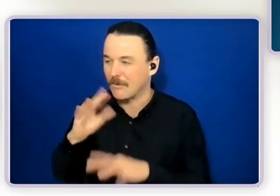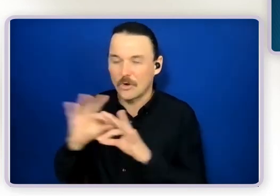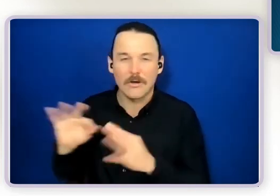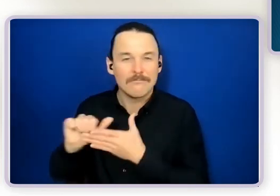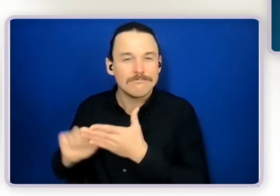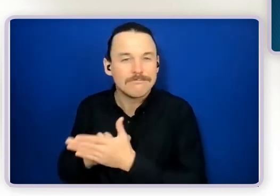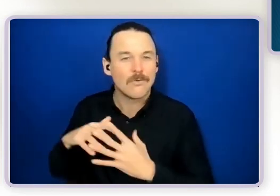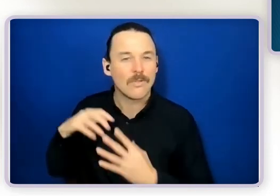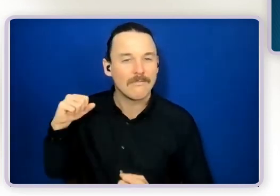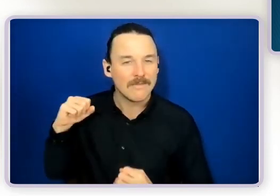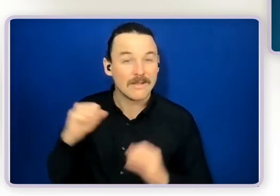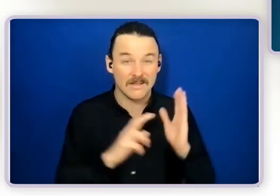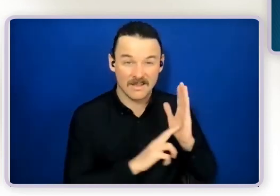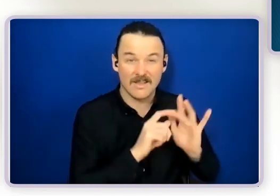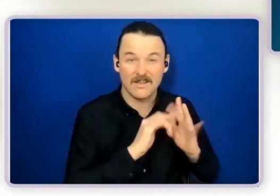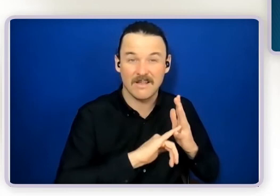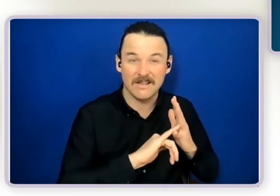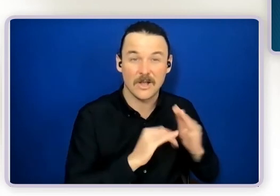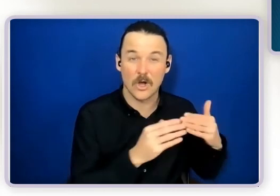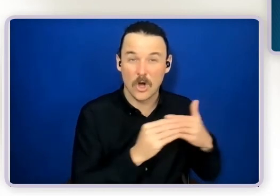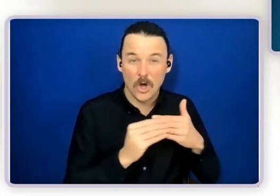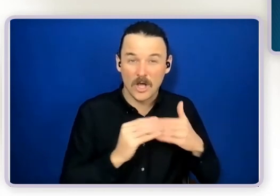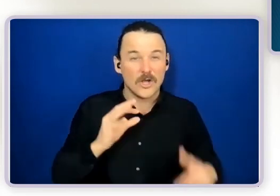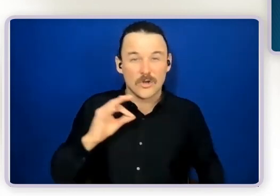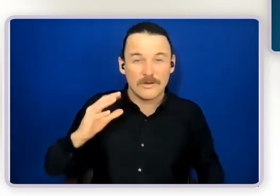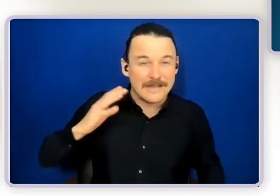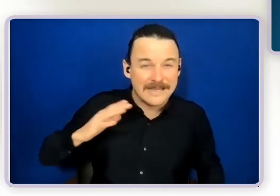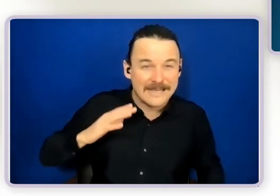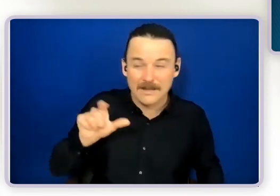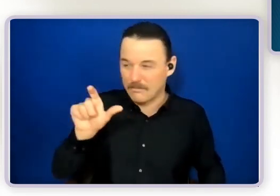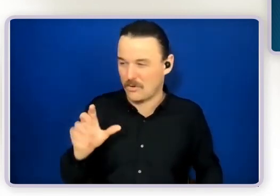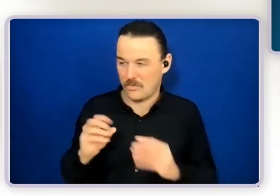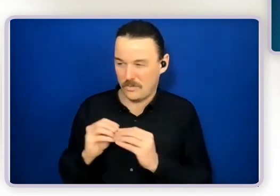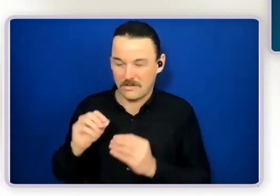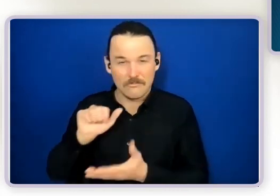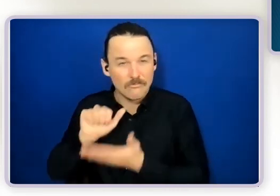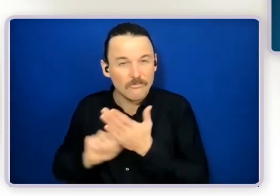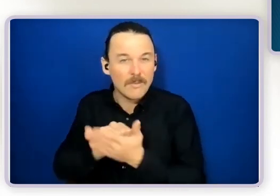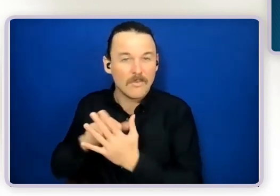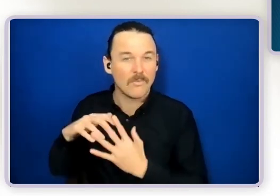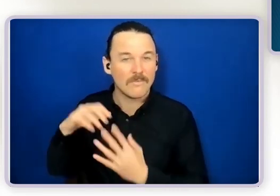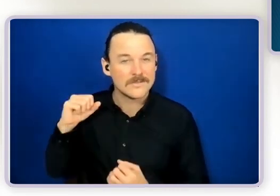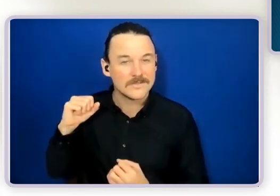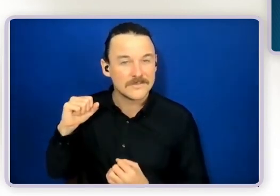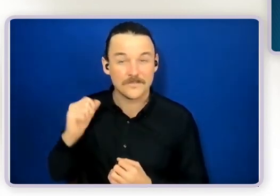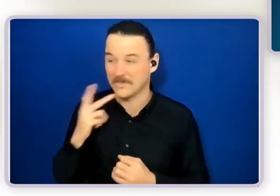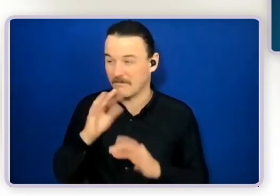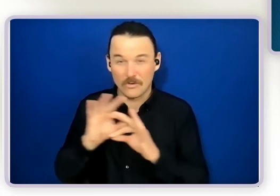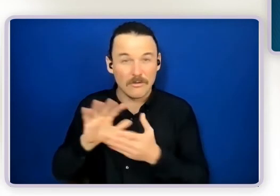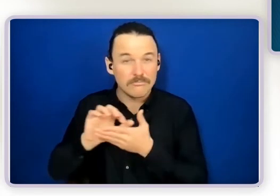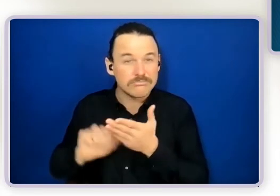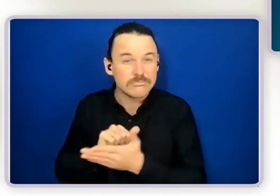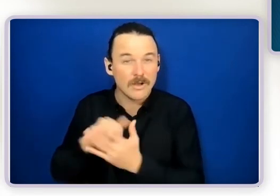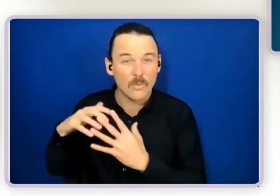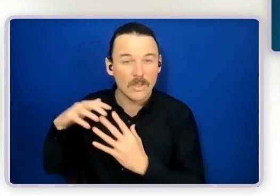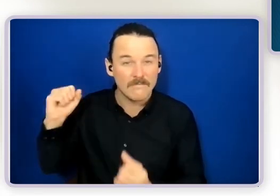got the credentials to do so. Because otherwise you're going to muck it up, and we get into the ethical problems that I